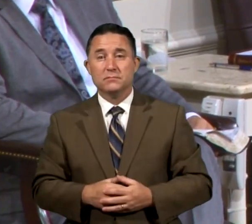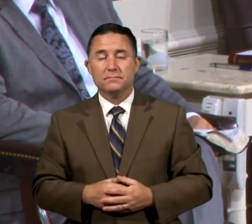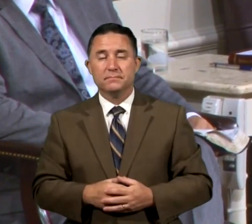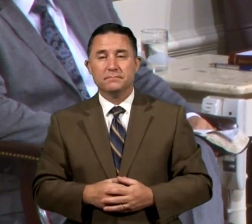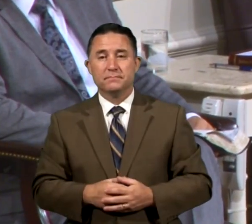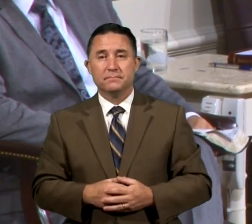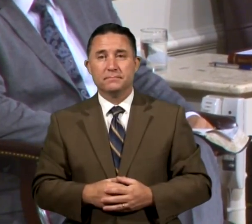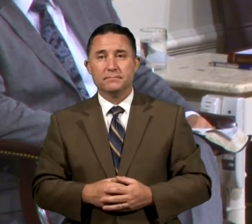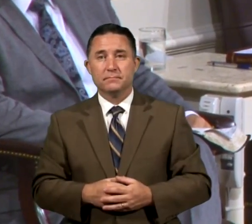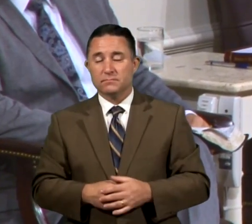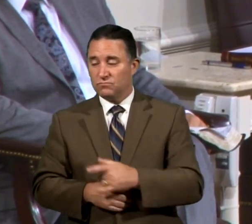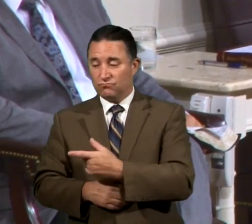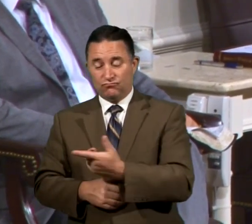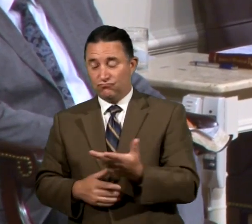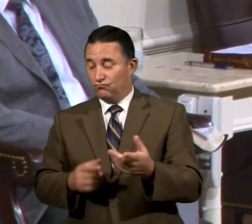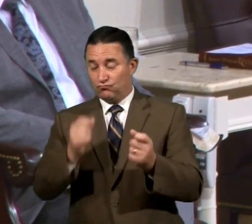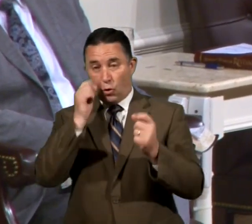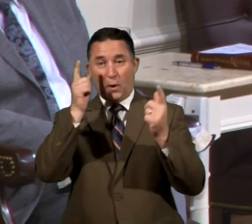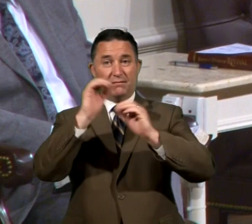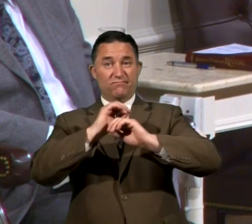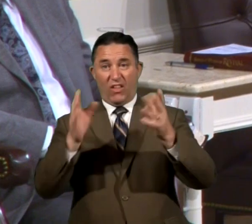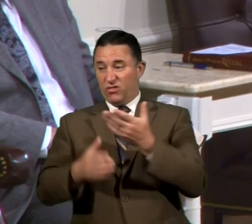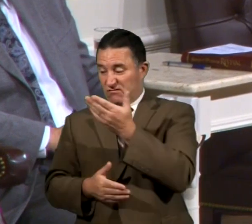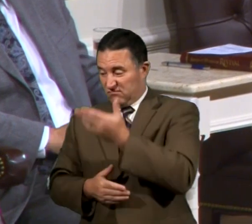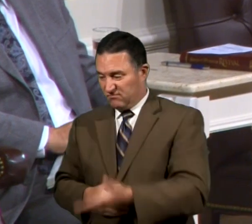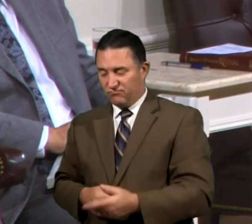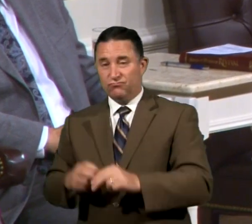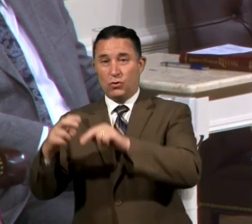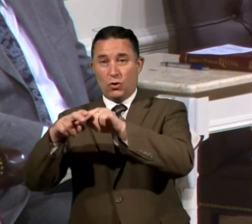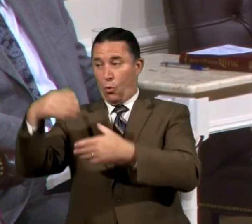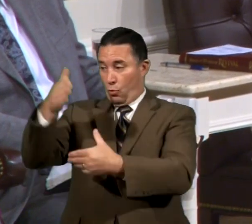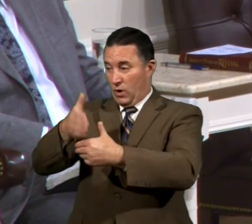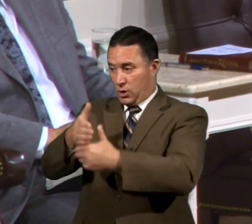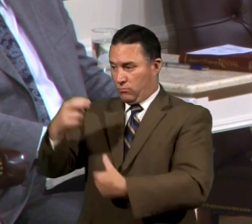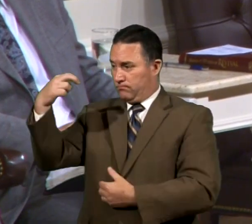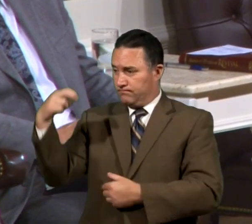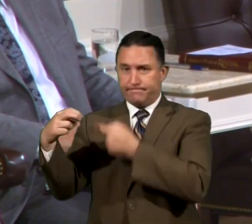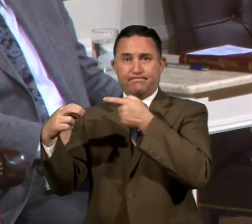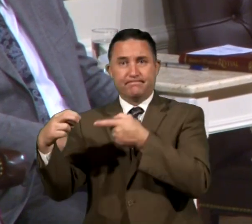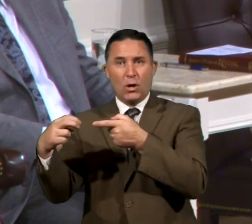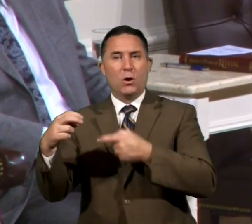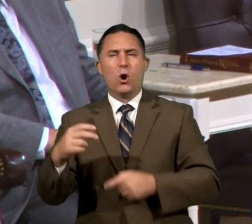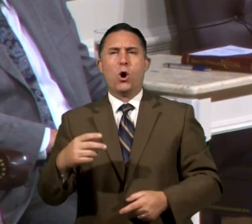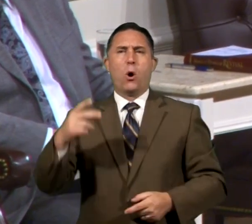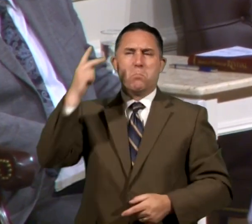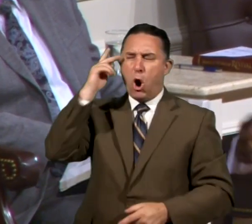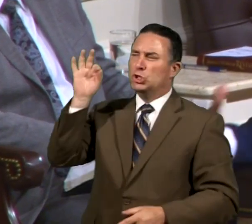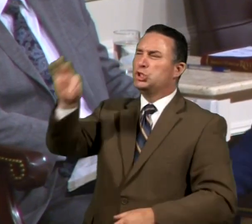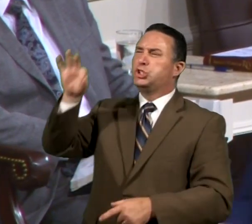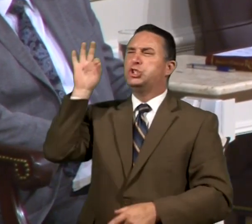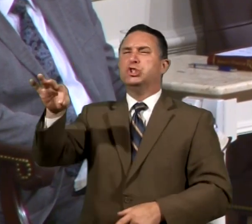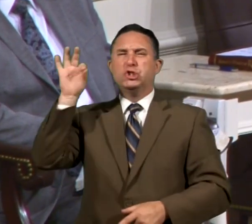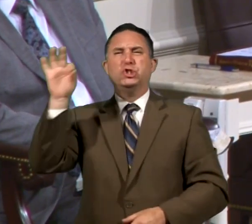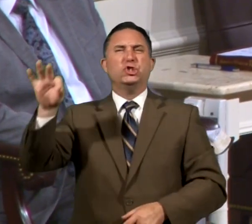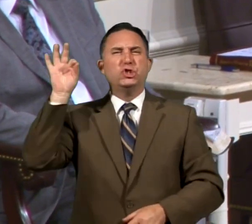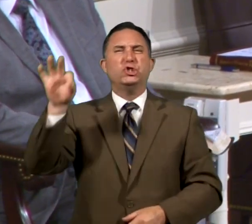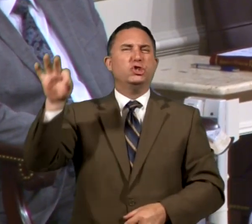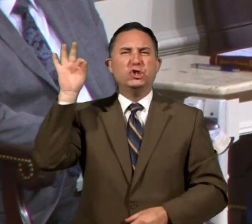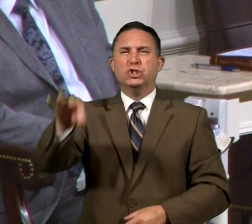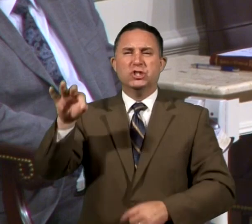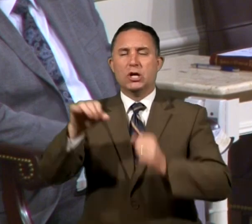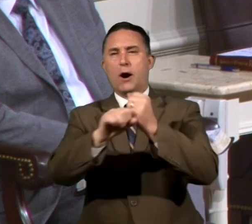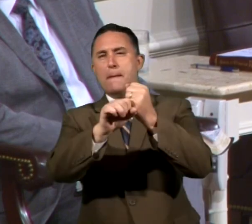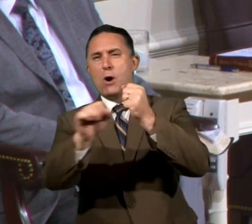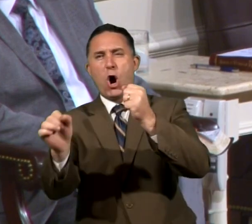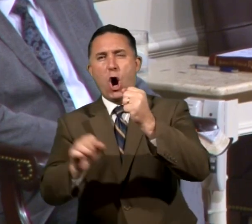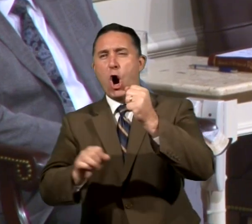And as he is unconscious, he's sitting in this window, and Paul is preaching, and he's just